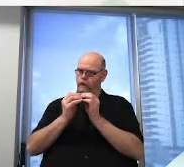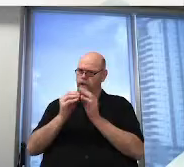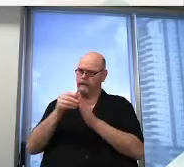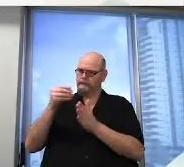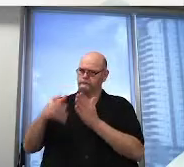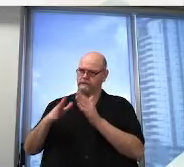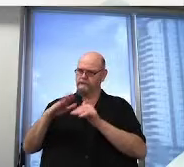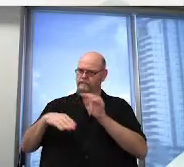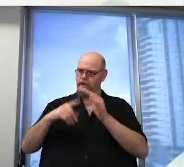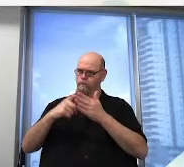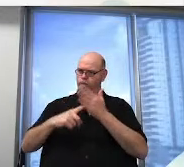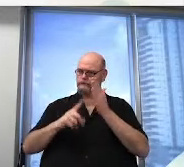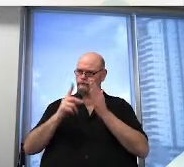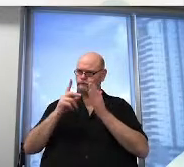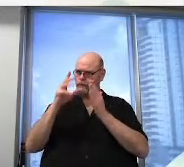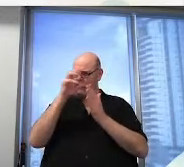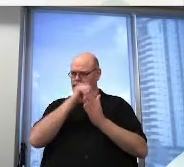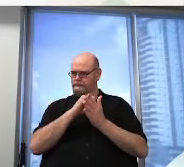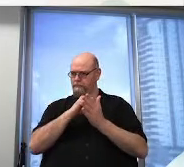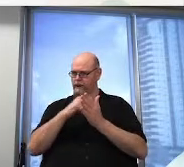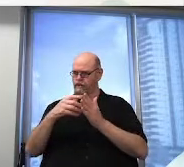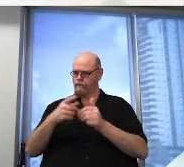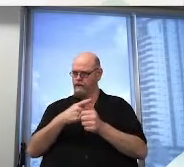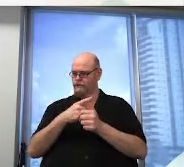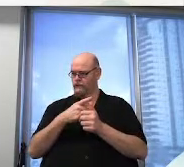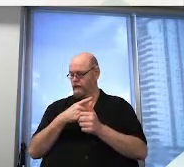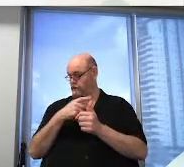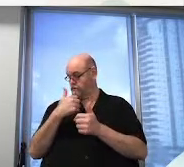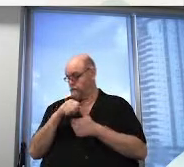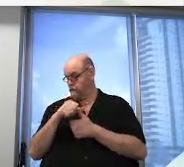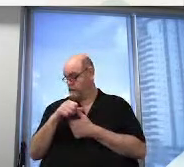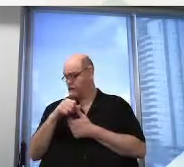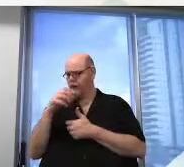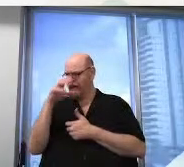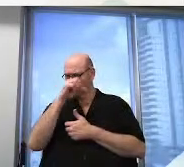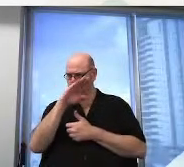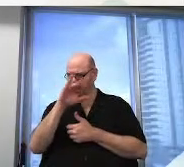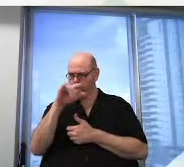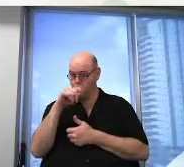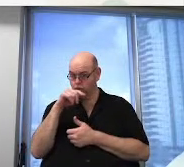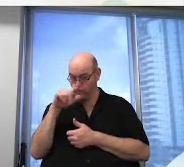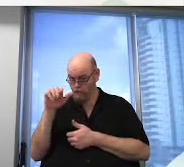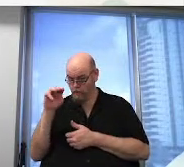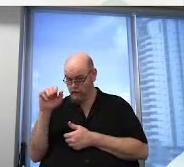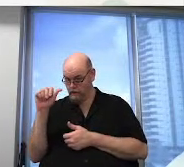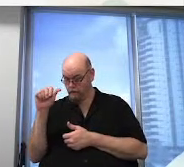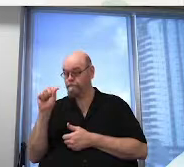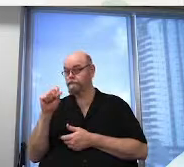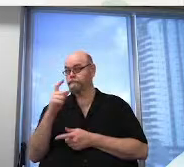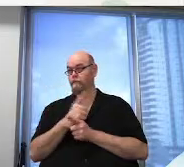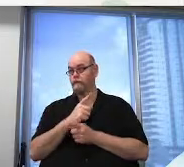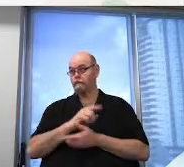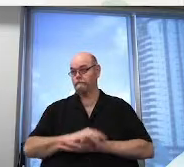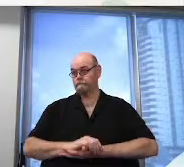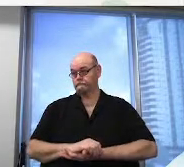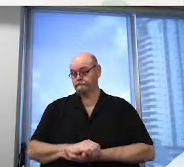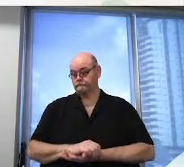expensive than originally estimated. Do you recall that? Yes, I do recall that. Estimated by Luma?